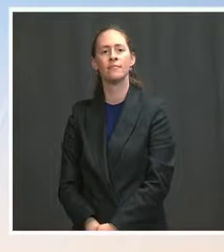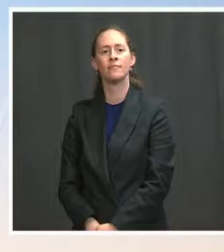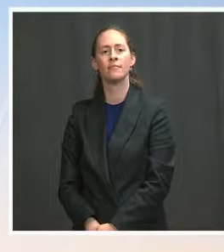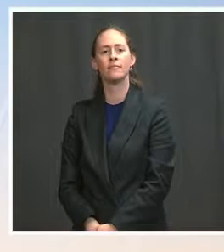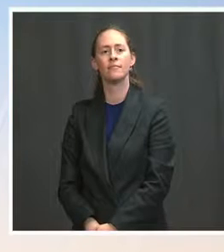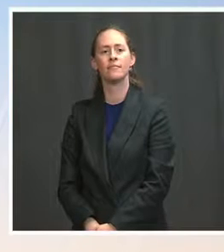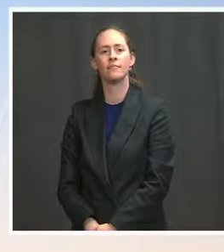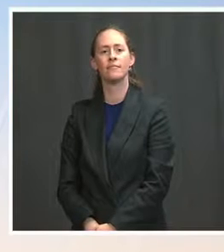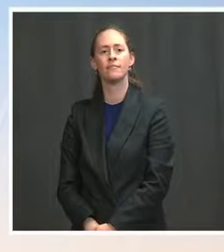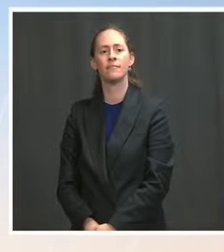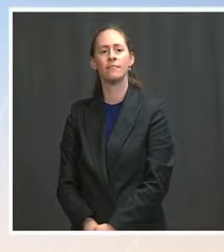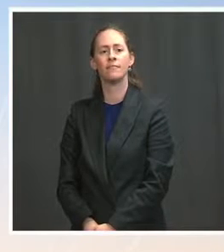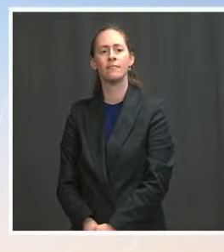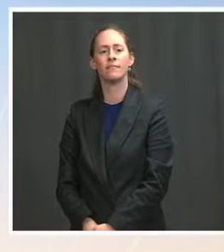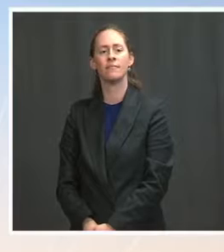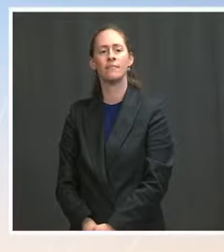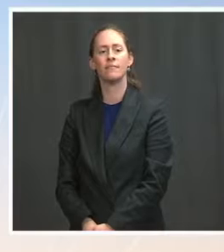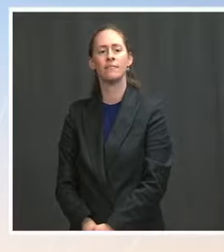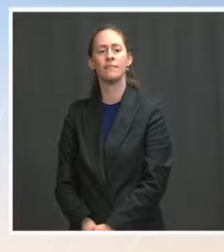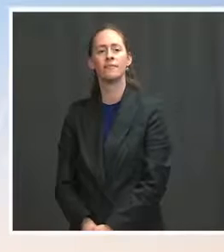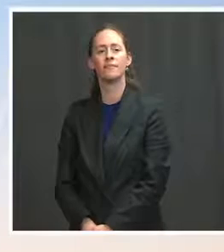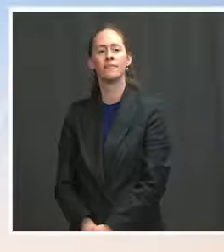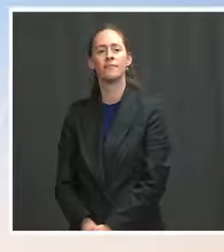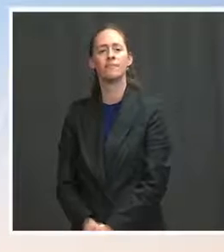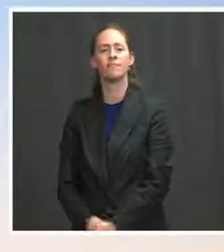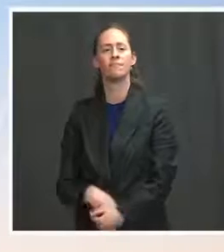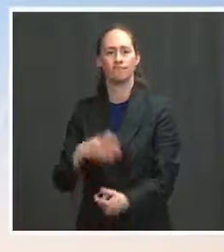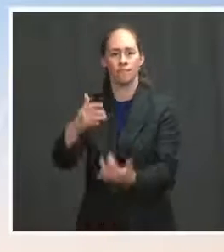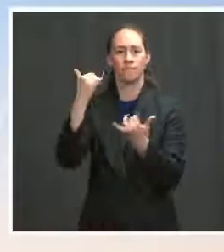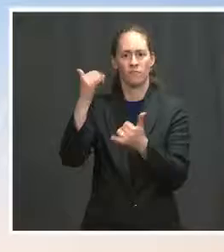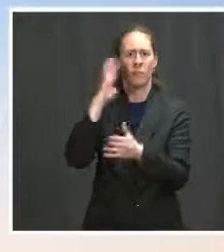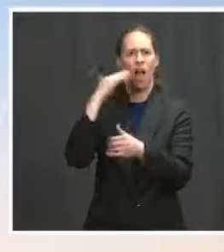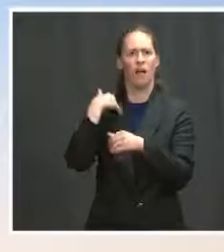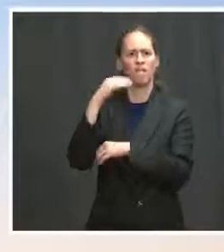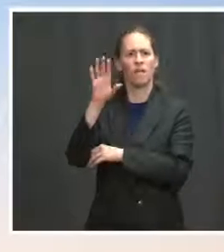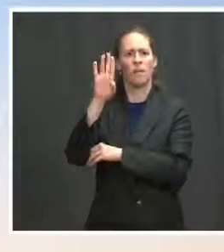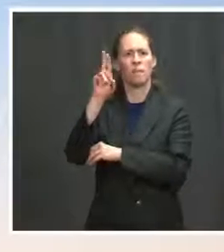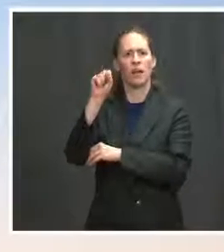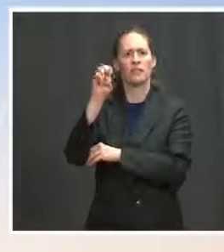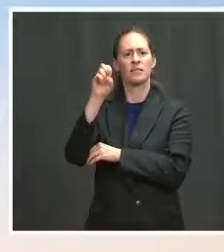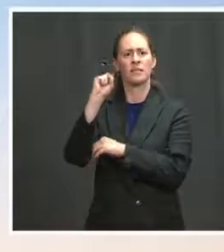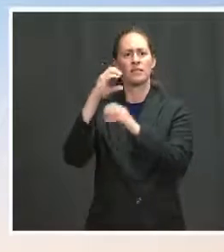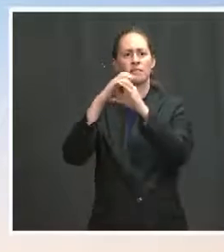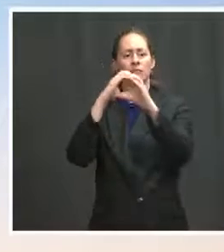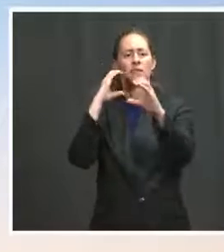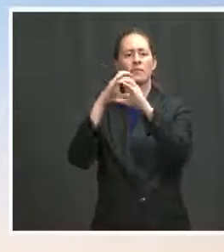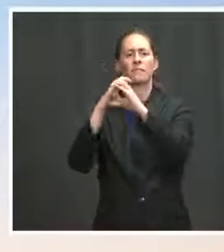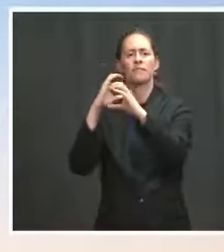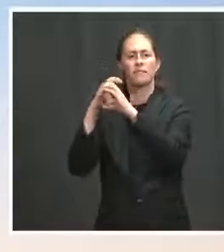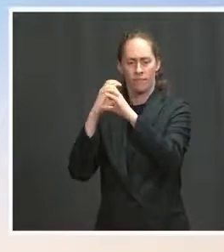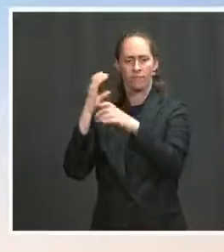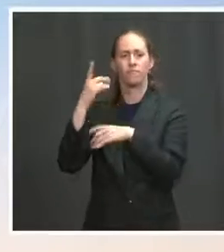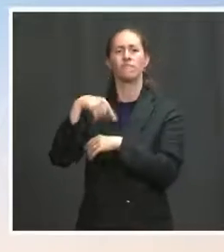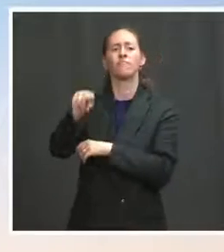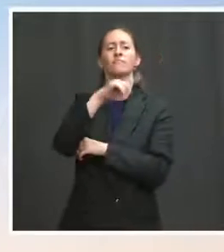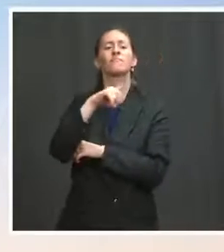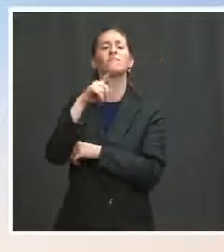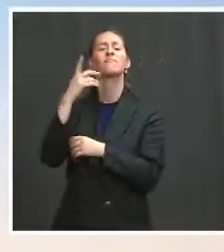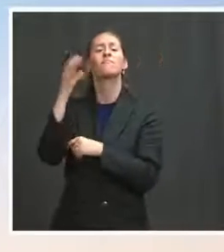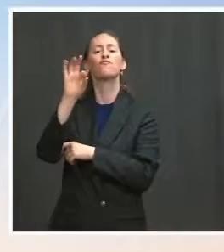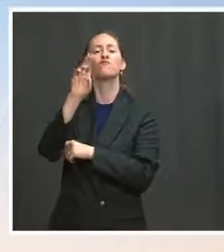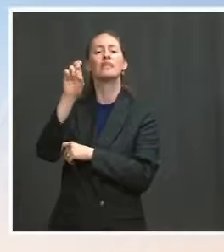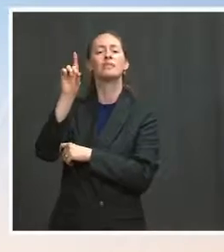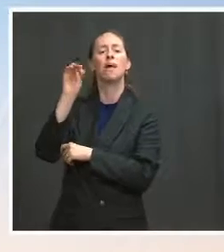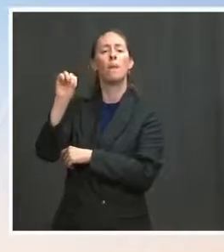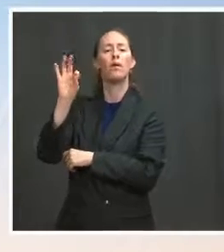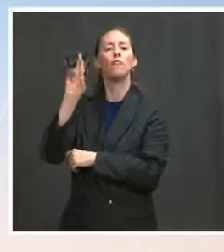25 buses coming in between today and tomorrow on these freedom rides being led by Black Voters Matter. Has anyone from the